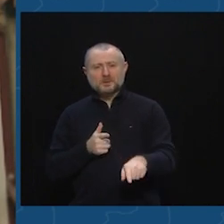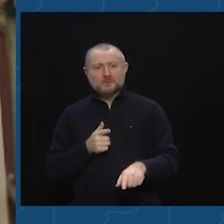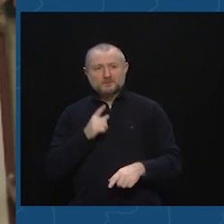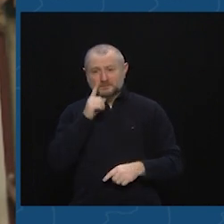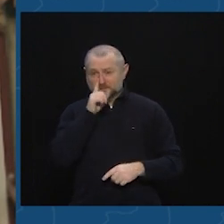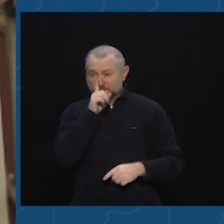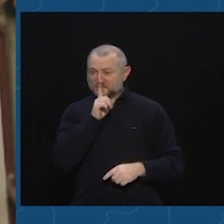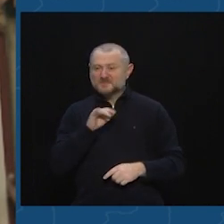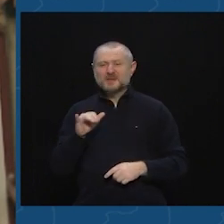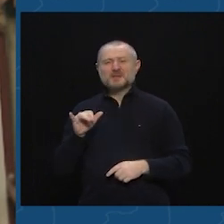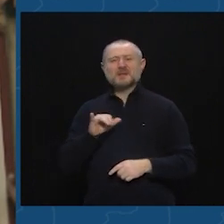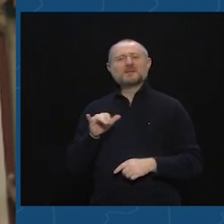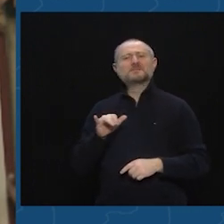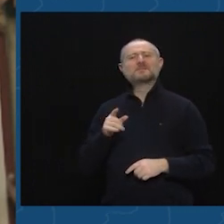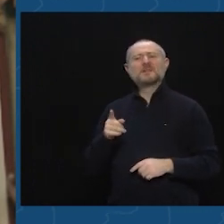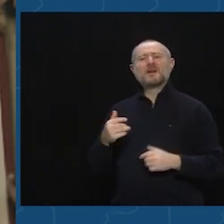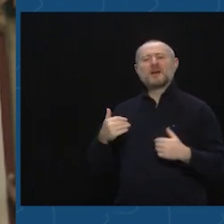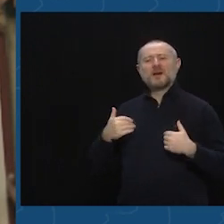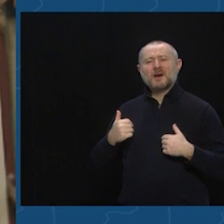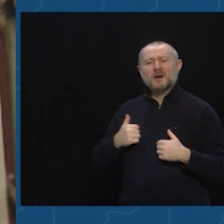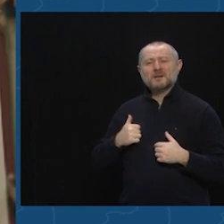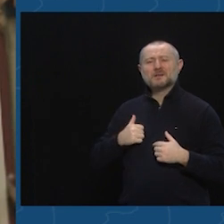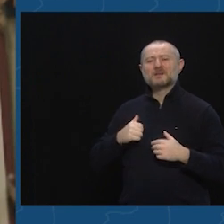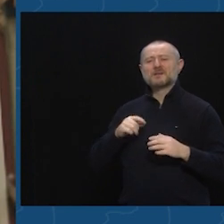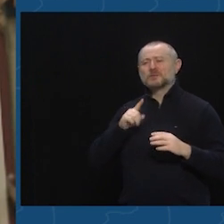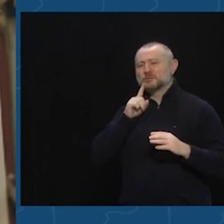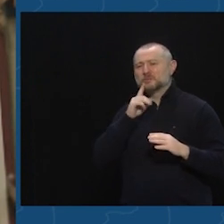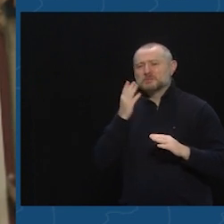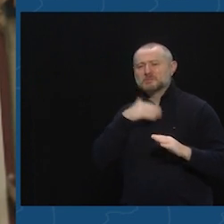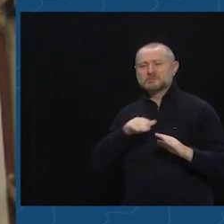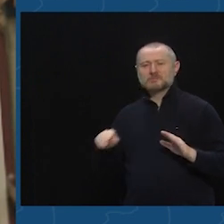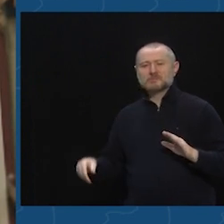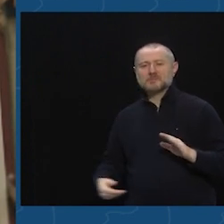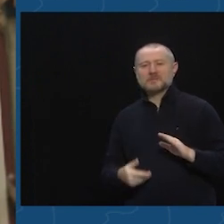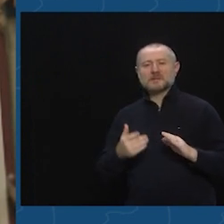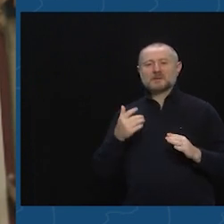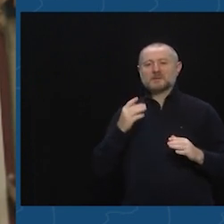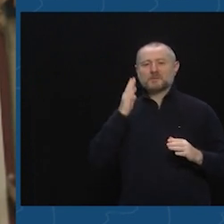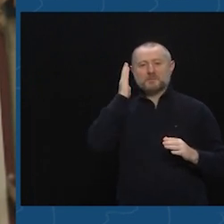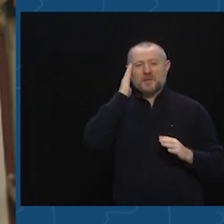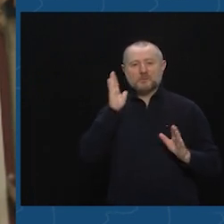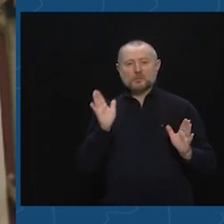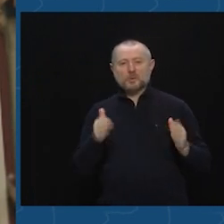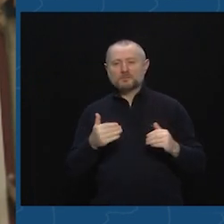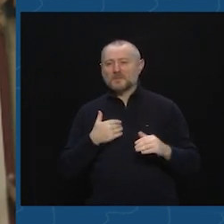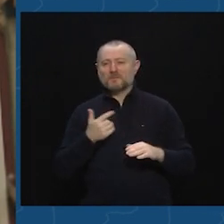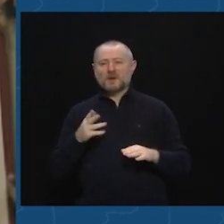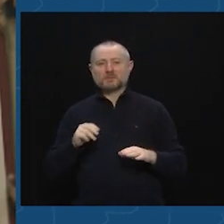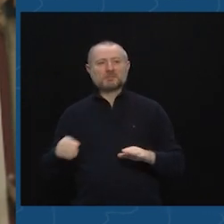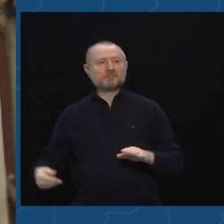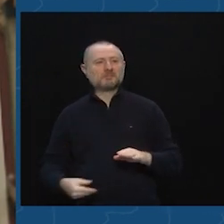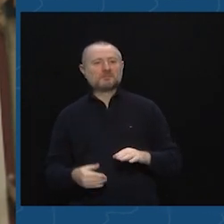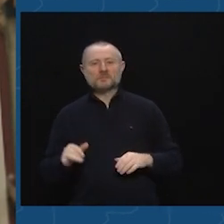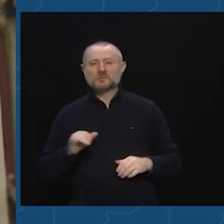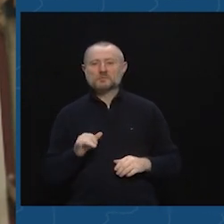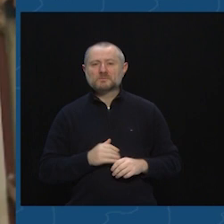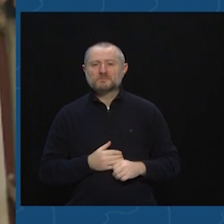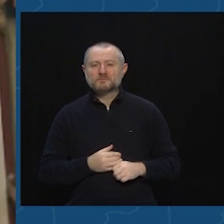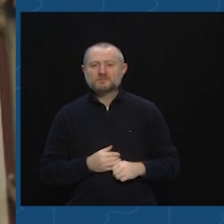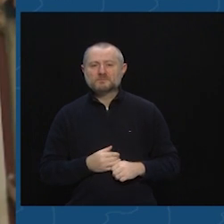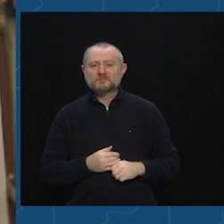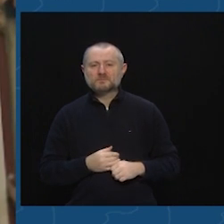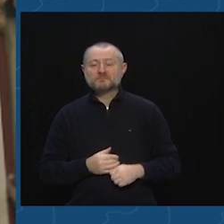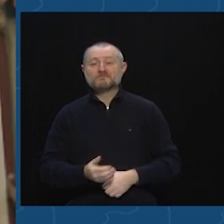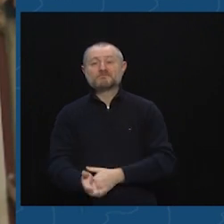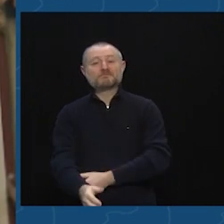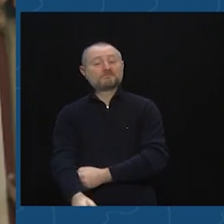mattress. This is what we are up against. And if we don't become honest, as